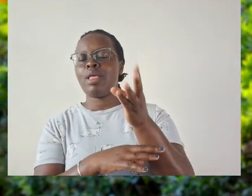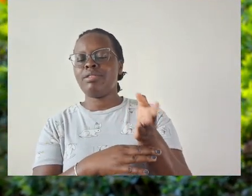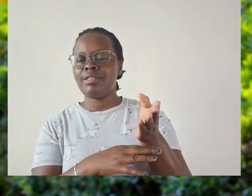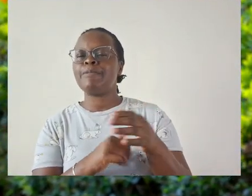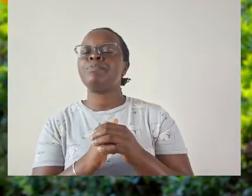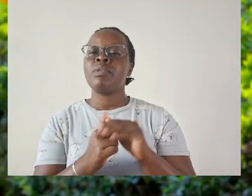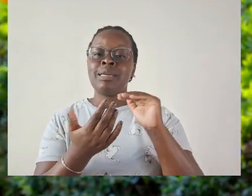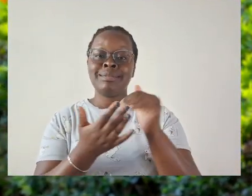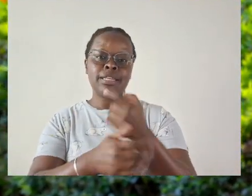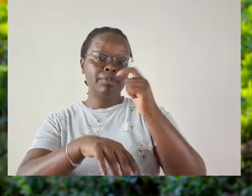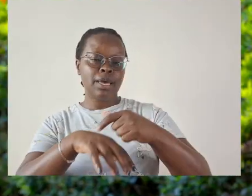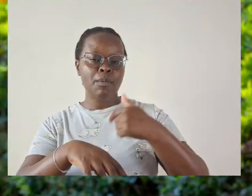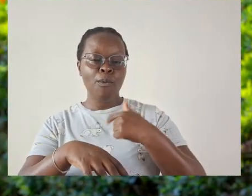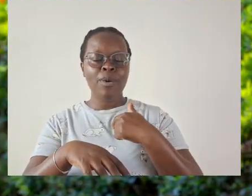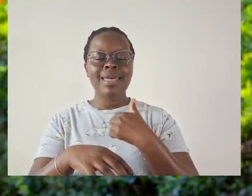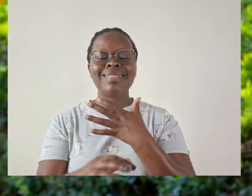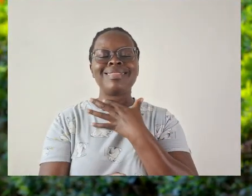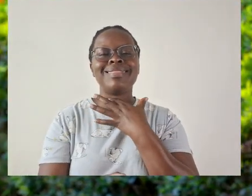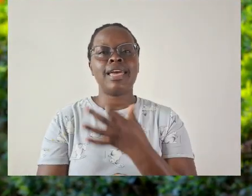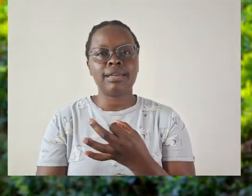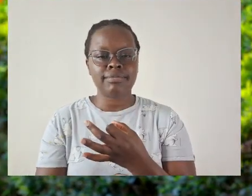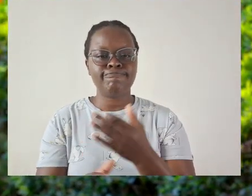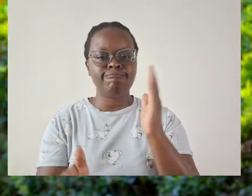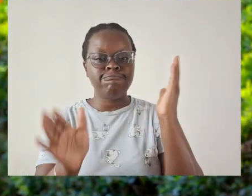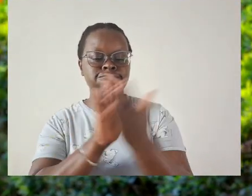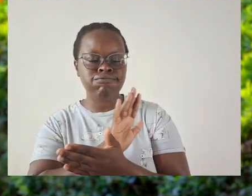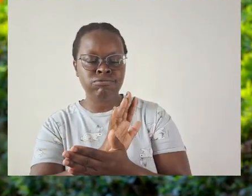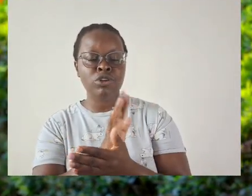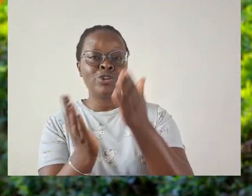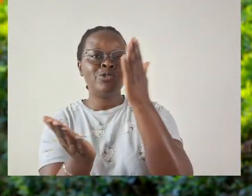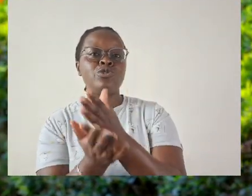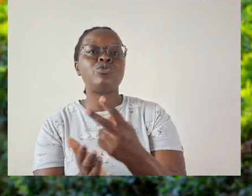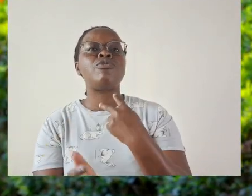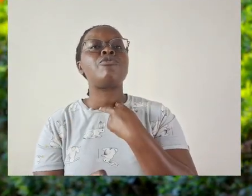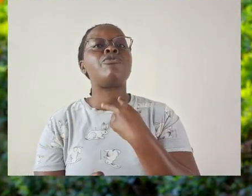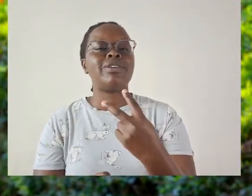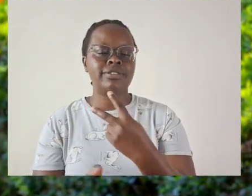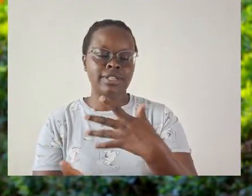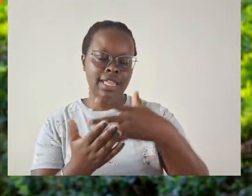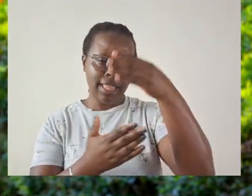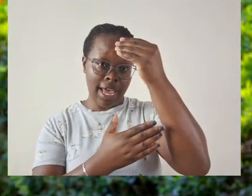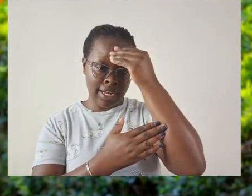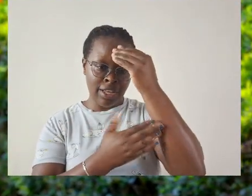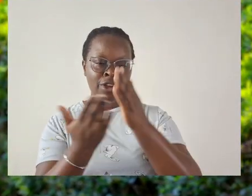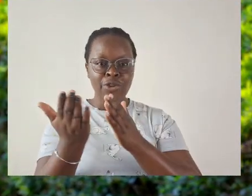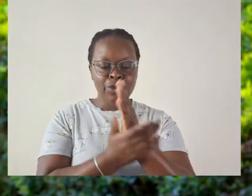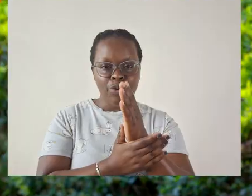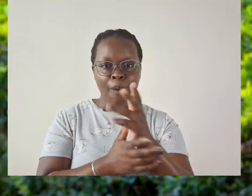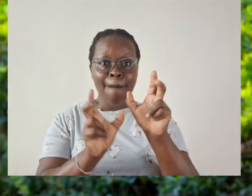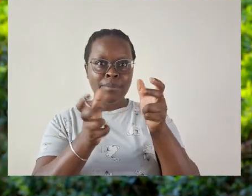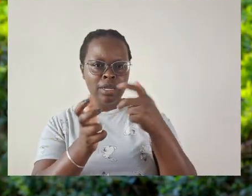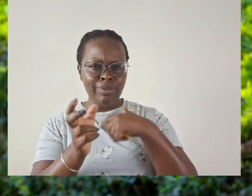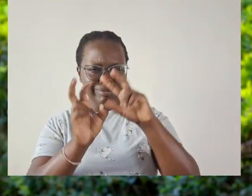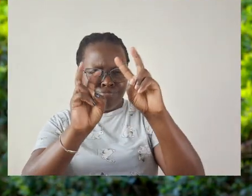And sometimes we like even capturing the real voices of the learners. I believe that, of course, through the media team, we are able